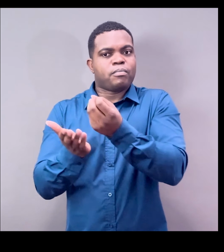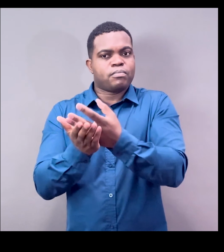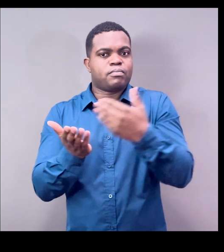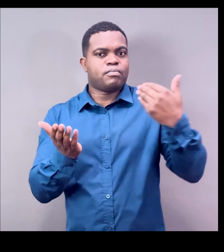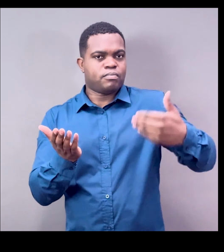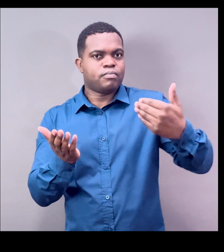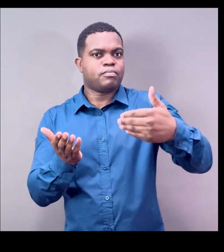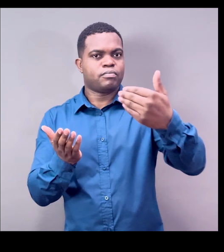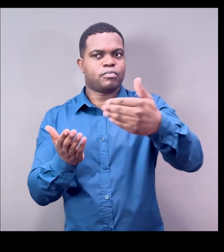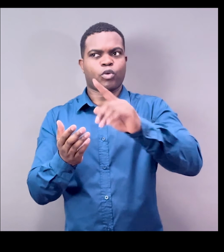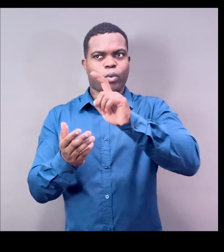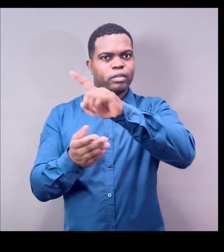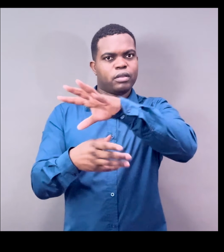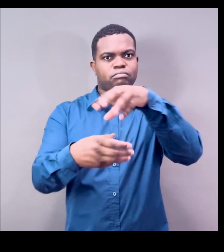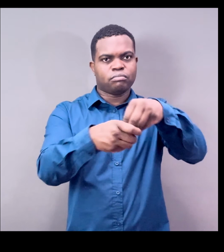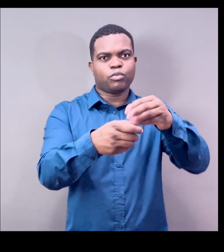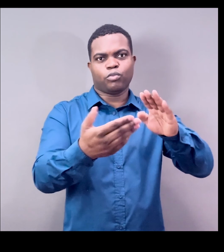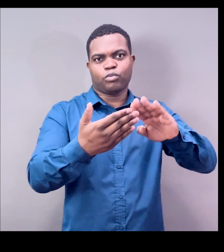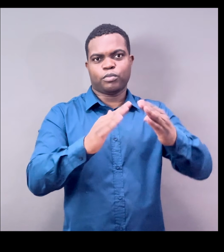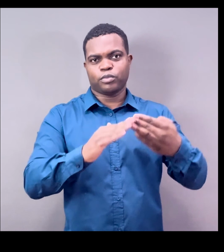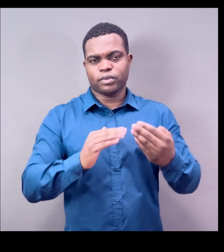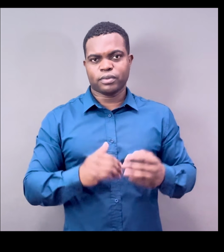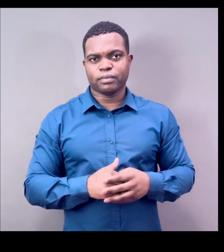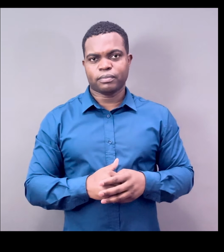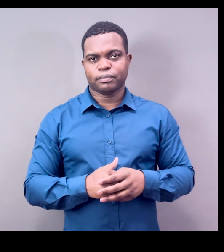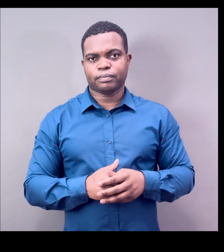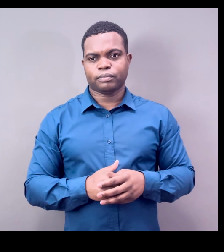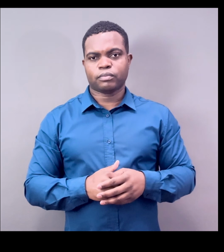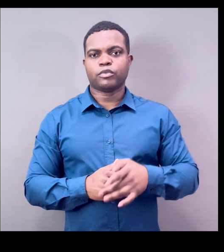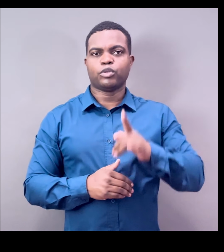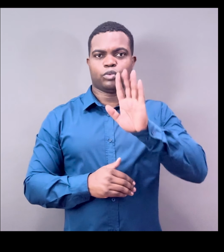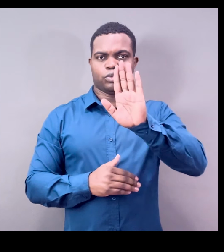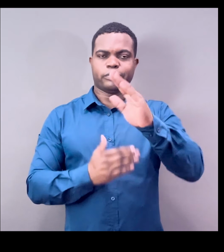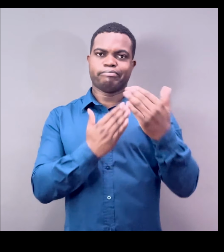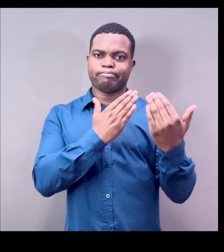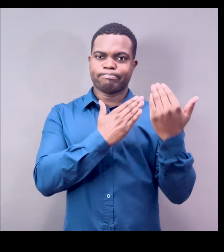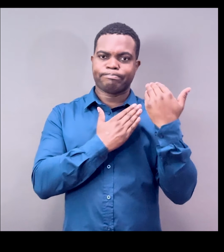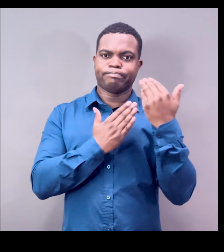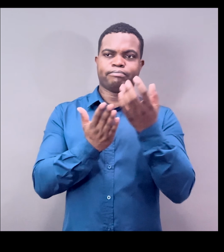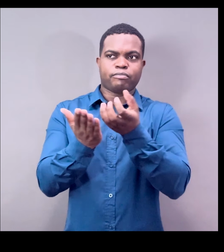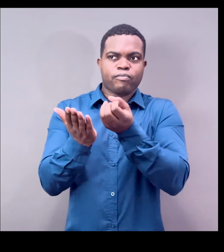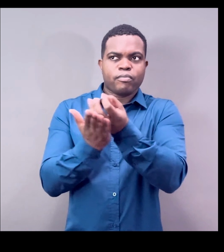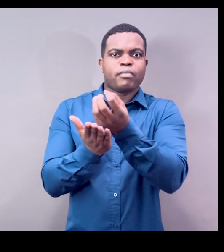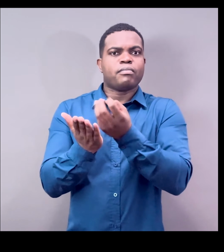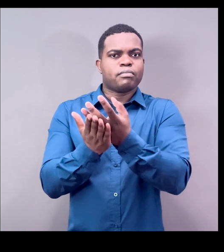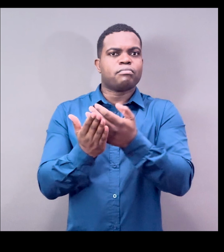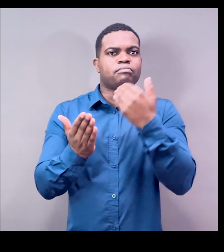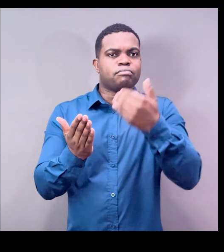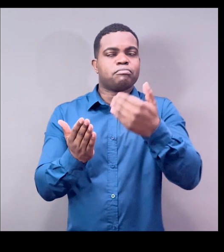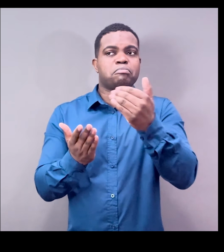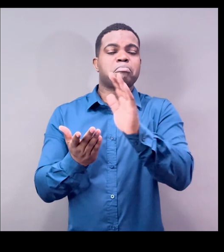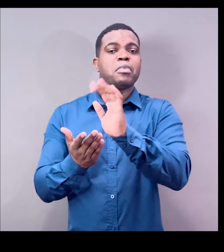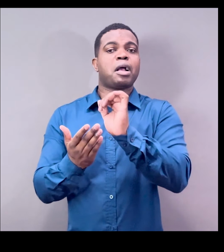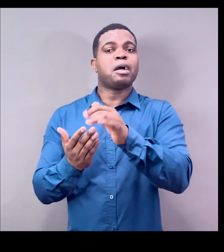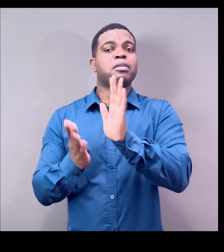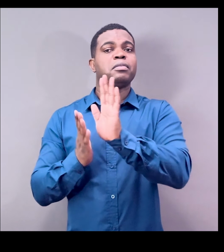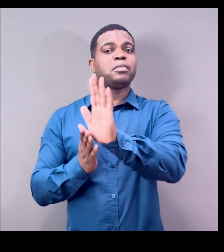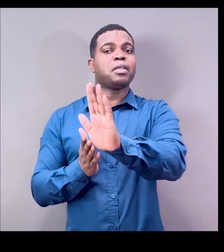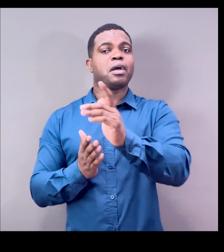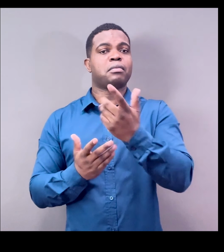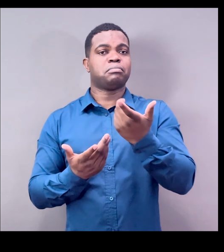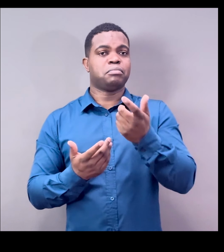means they are still a part of your community engagement effort in a way.